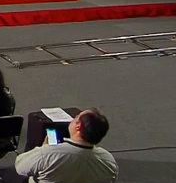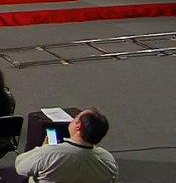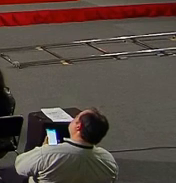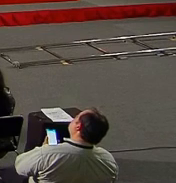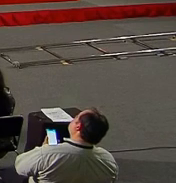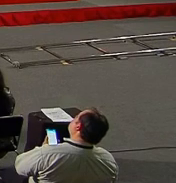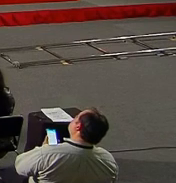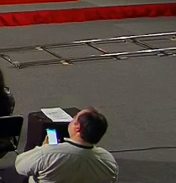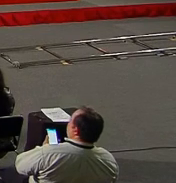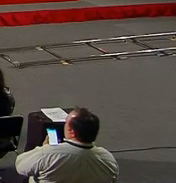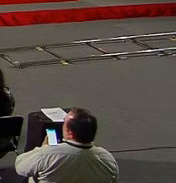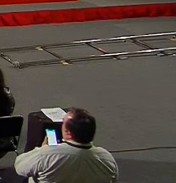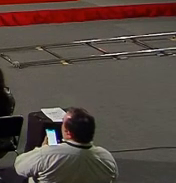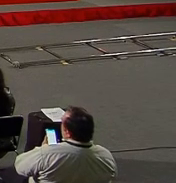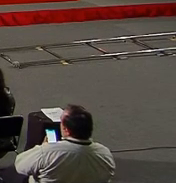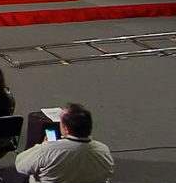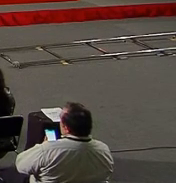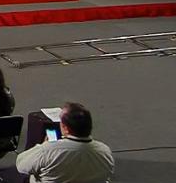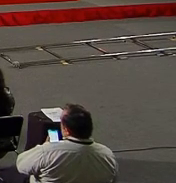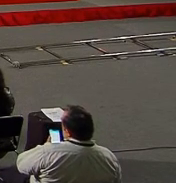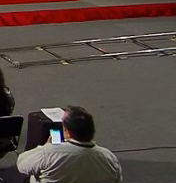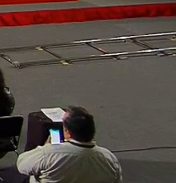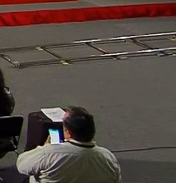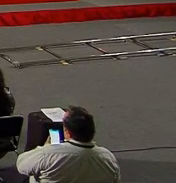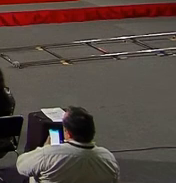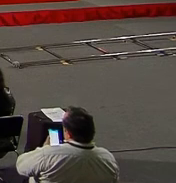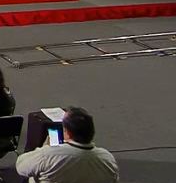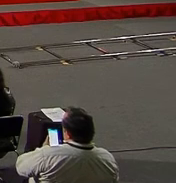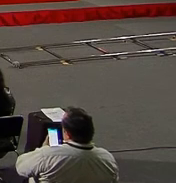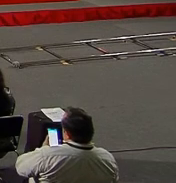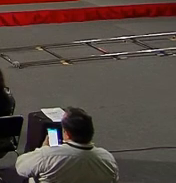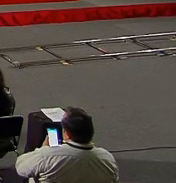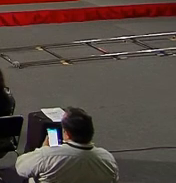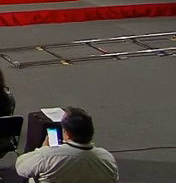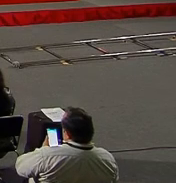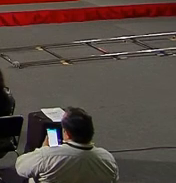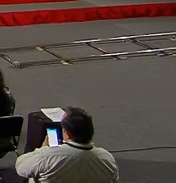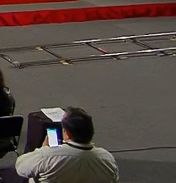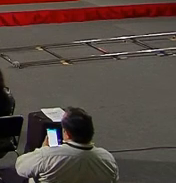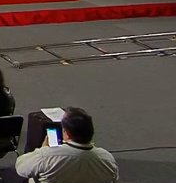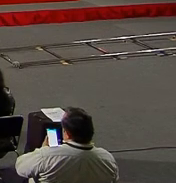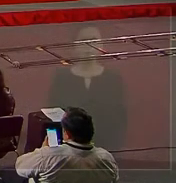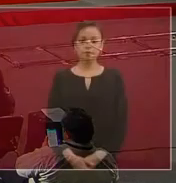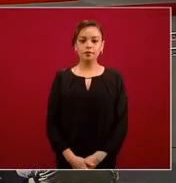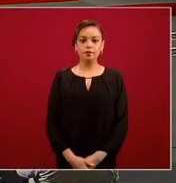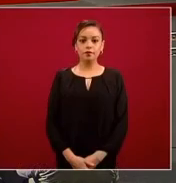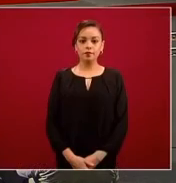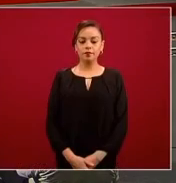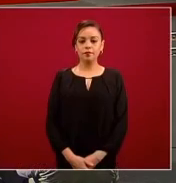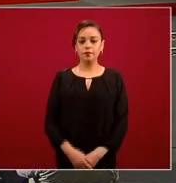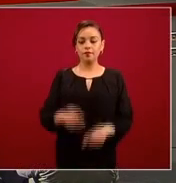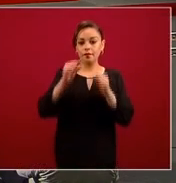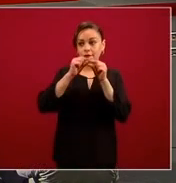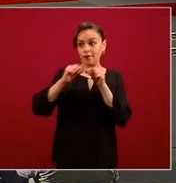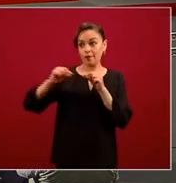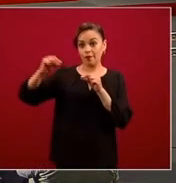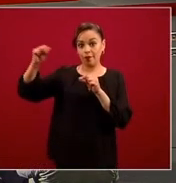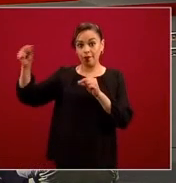2,800 or so hospitalized cases that are in severe condition. And the third curve is the critical state